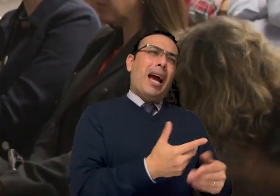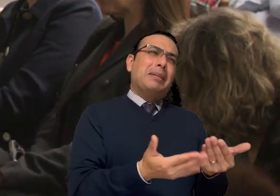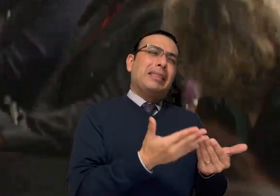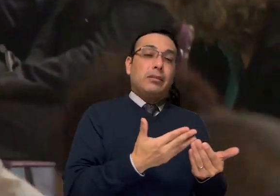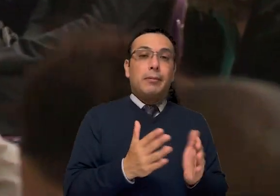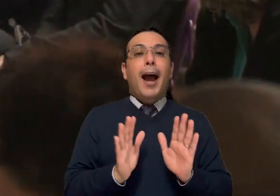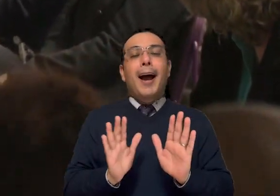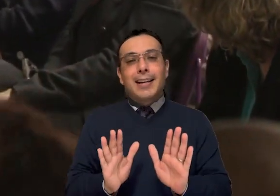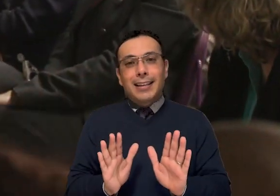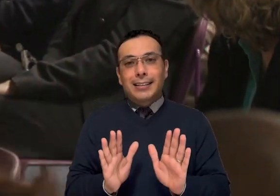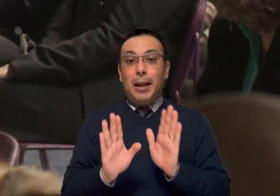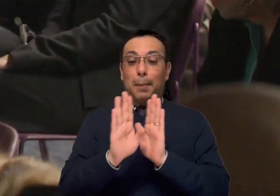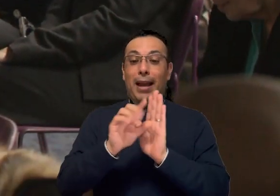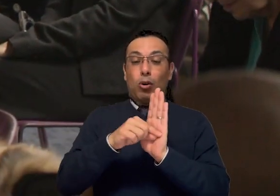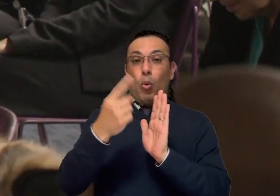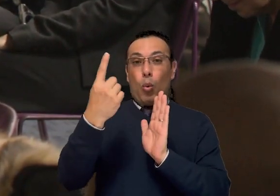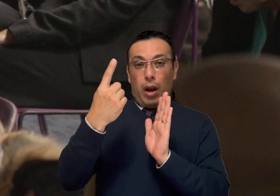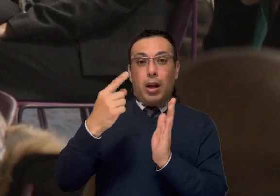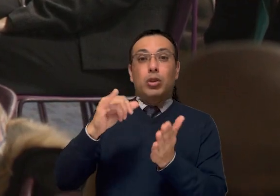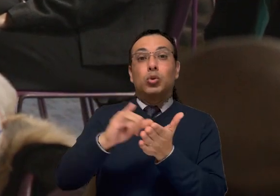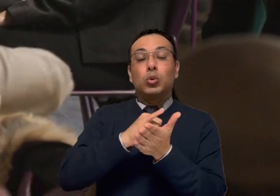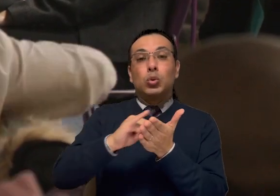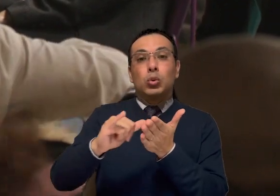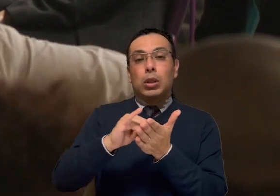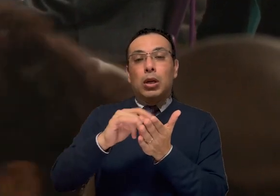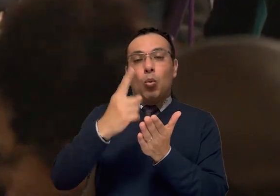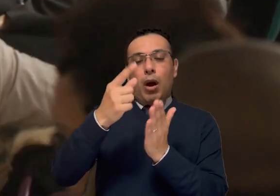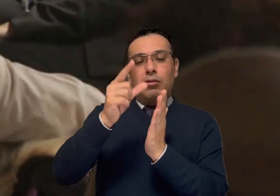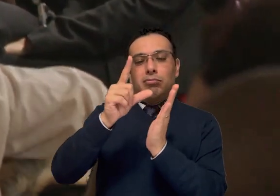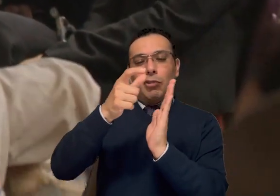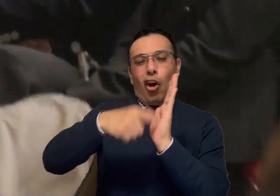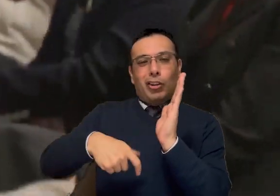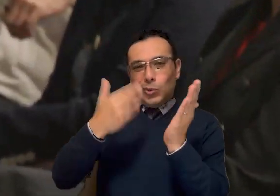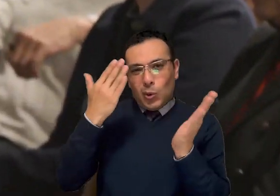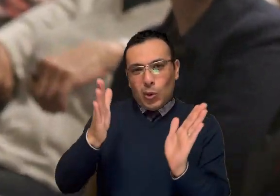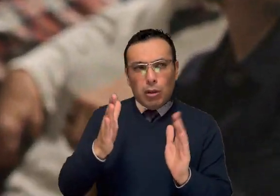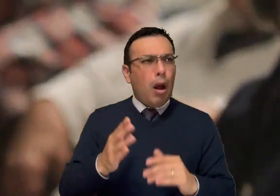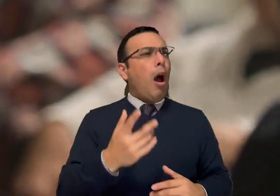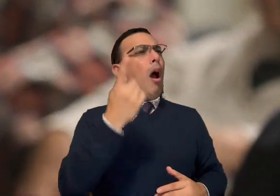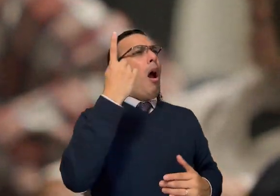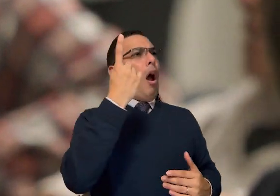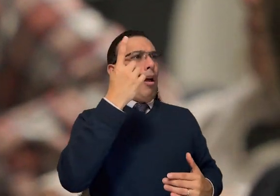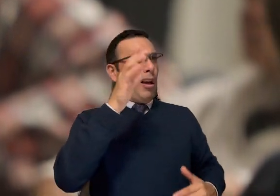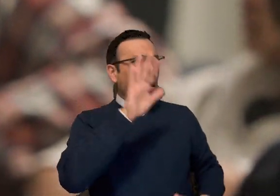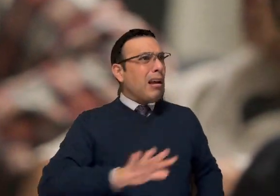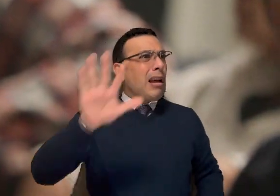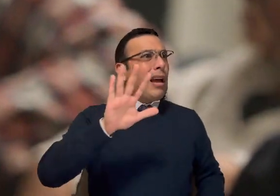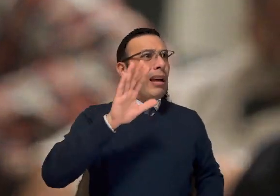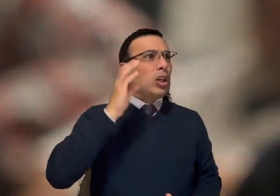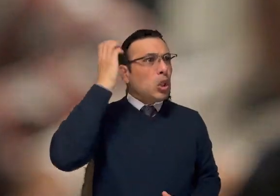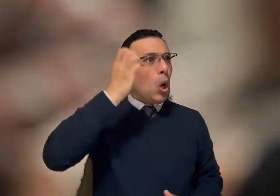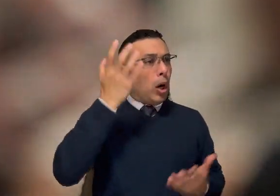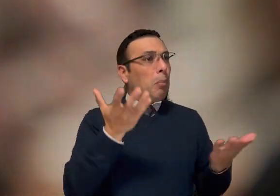have a lot of questions here that your neighbors are asking, and we'd really like to get to them. We will answer the